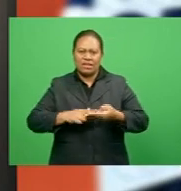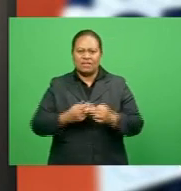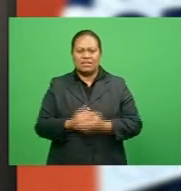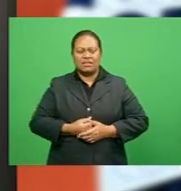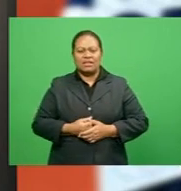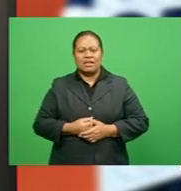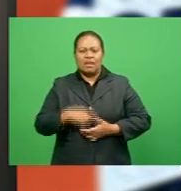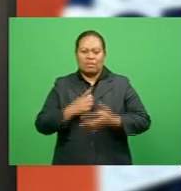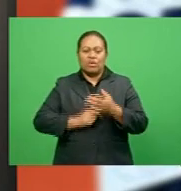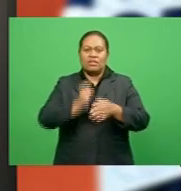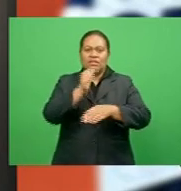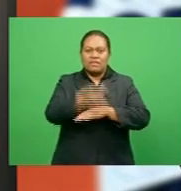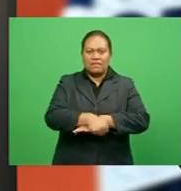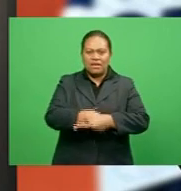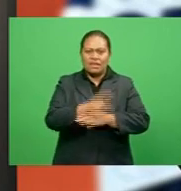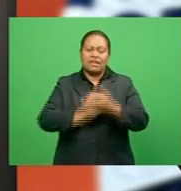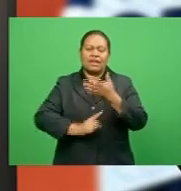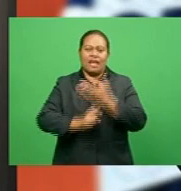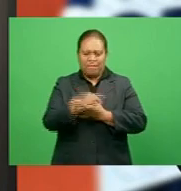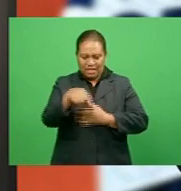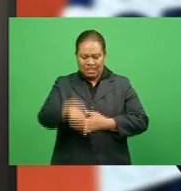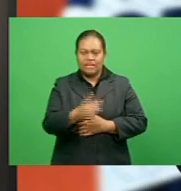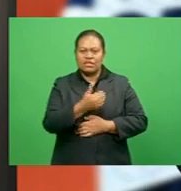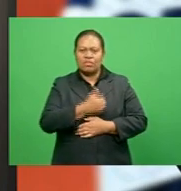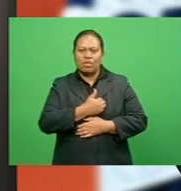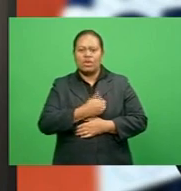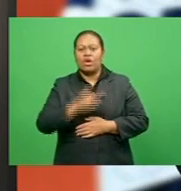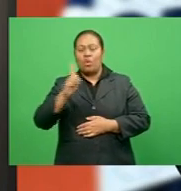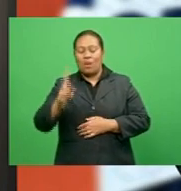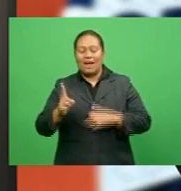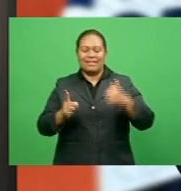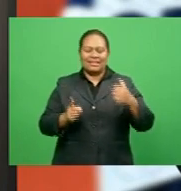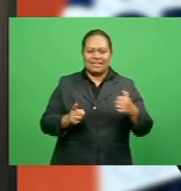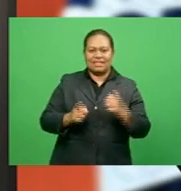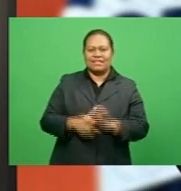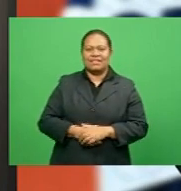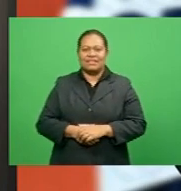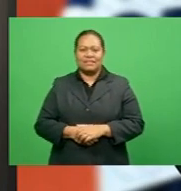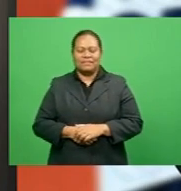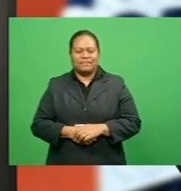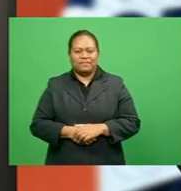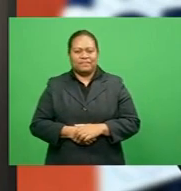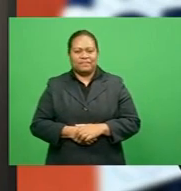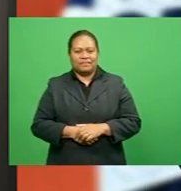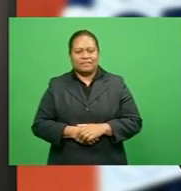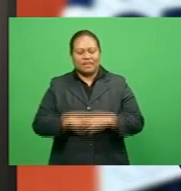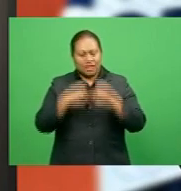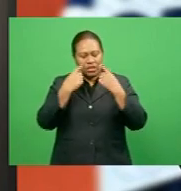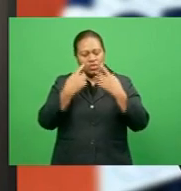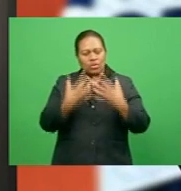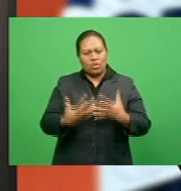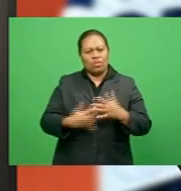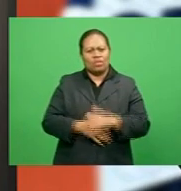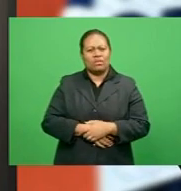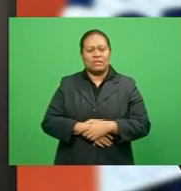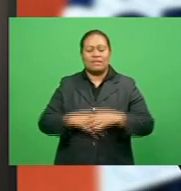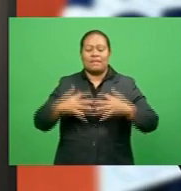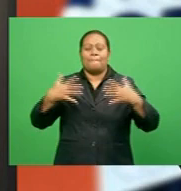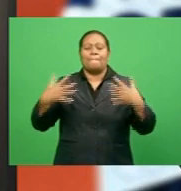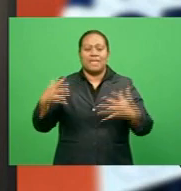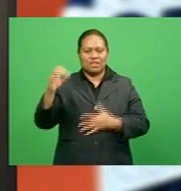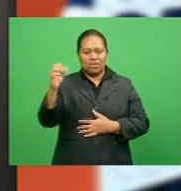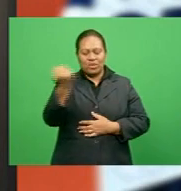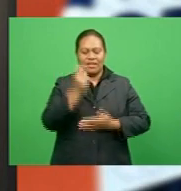humiliating defeat on home ground this morning, going down 1-6 to Tottenham Hotspur. It is also Tottenham's biggest win at